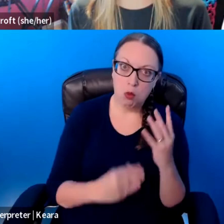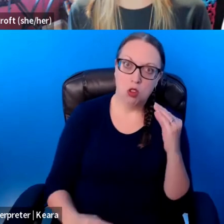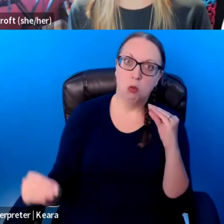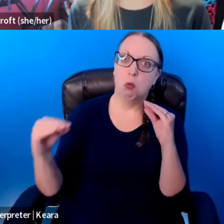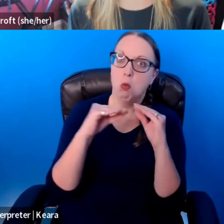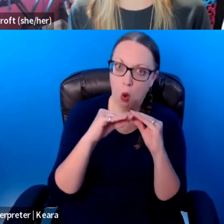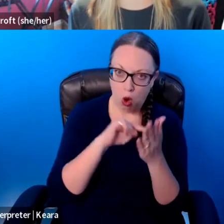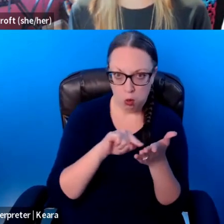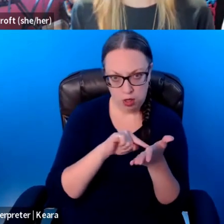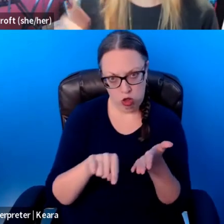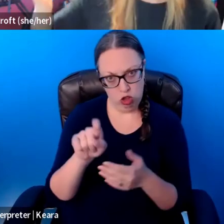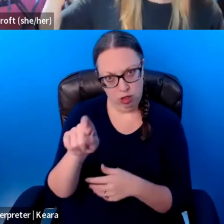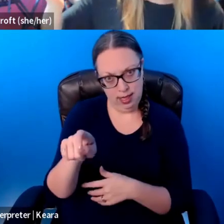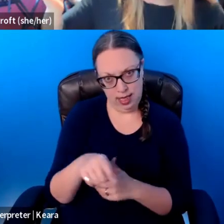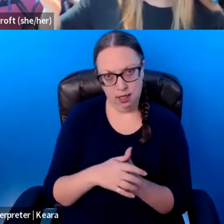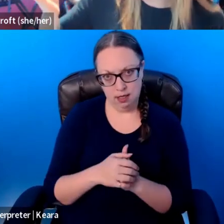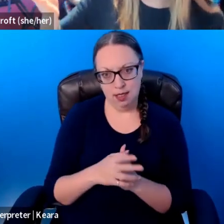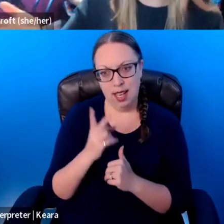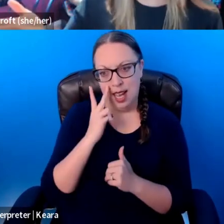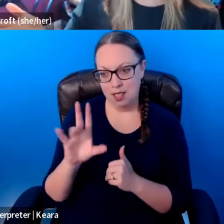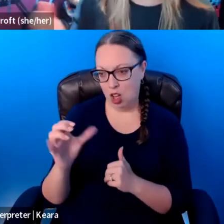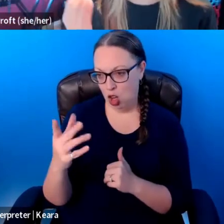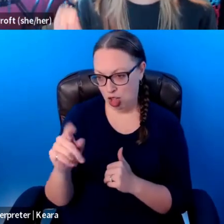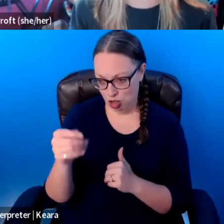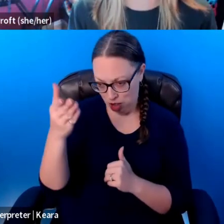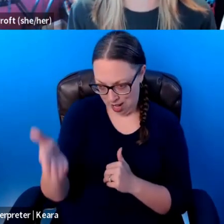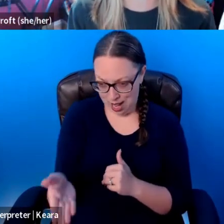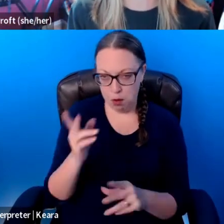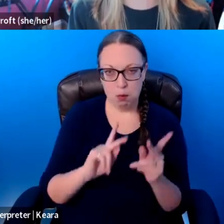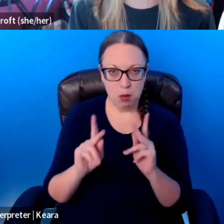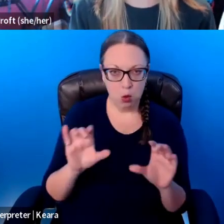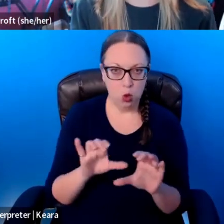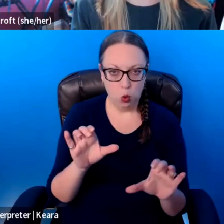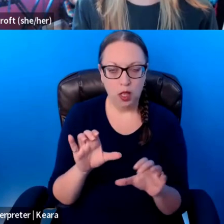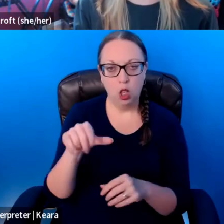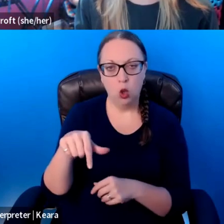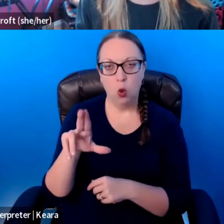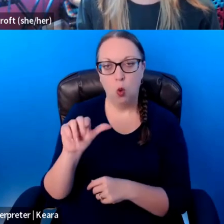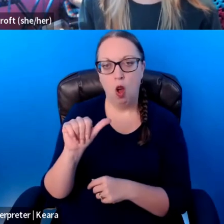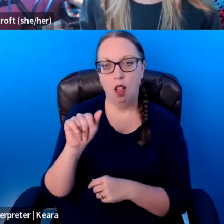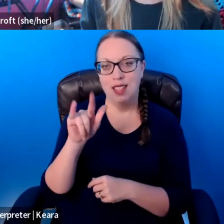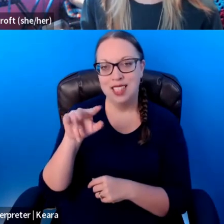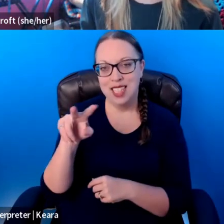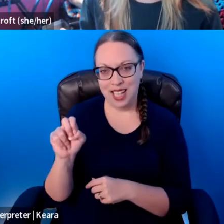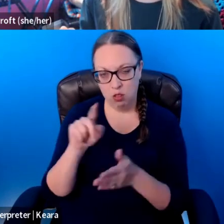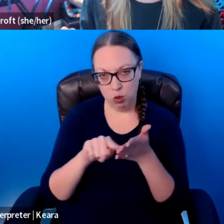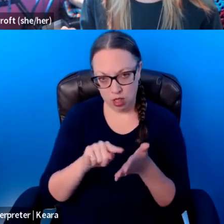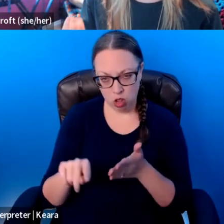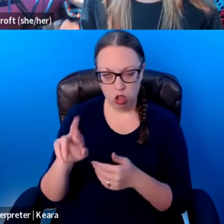is needed. I saw on chat there's some folks doing some qualitative research on racial and ethnic